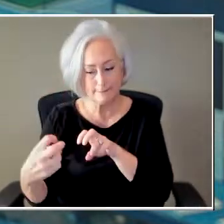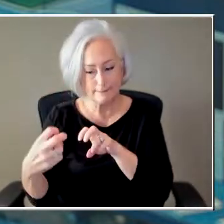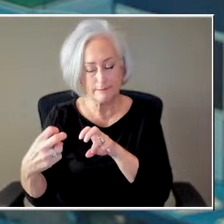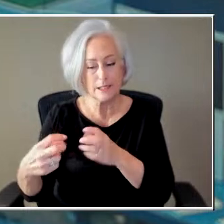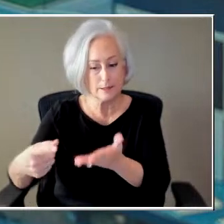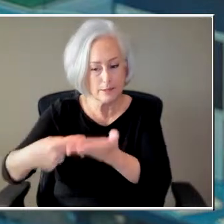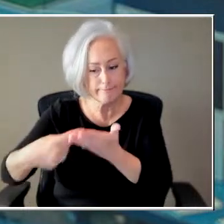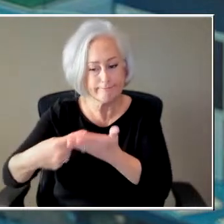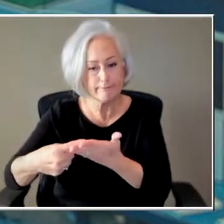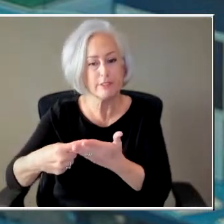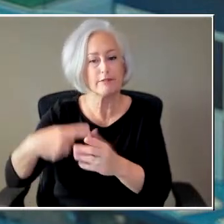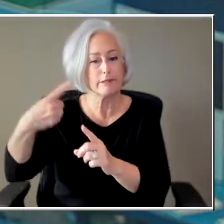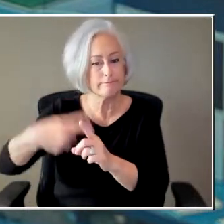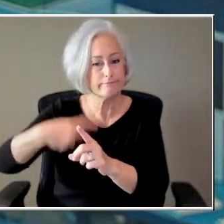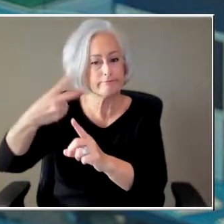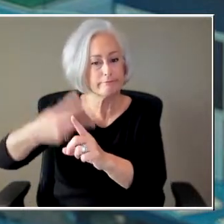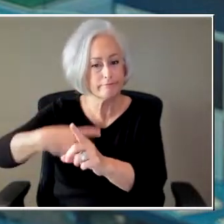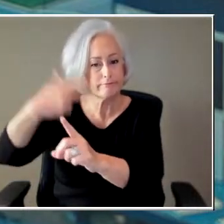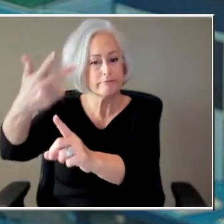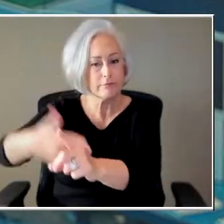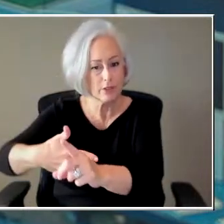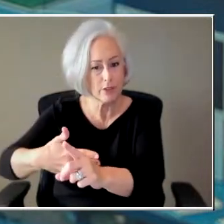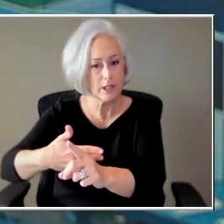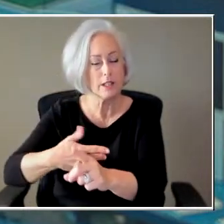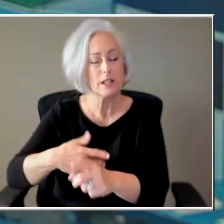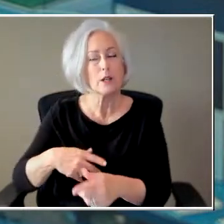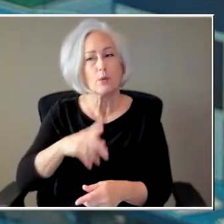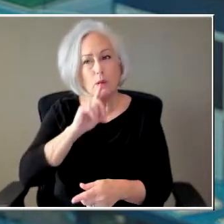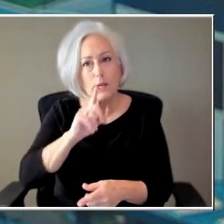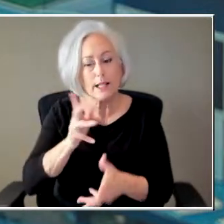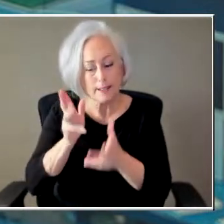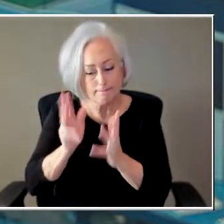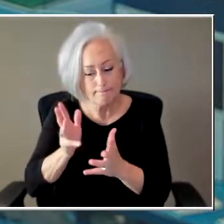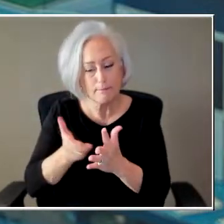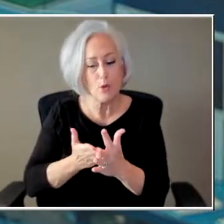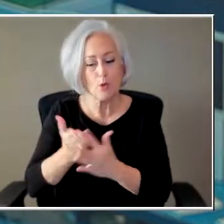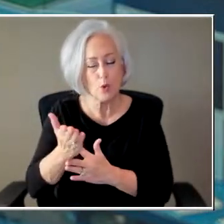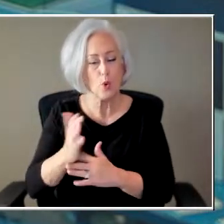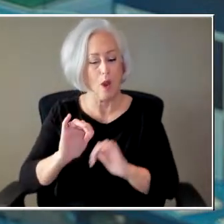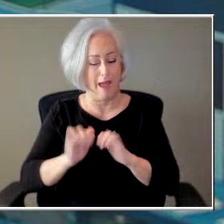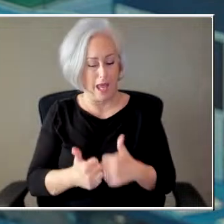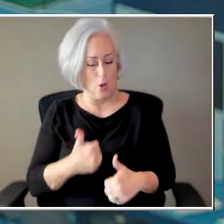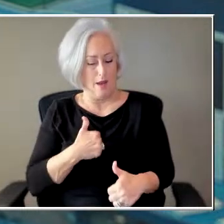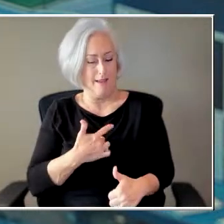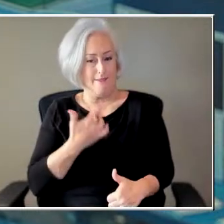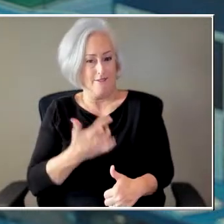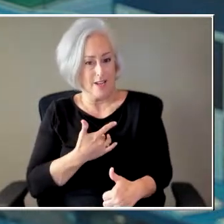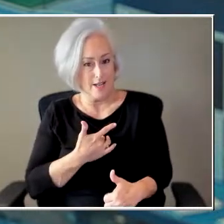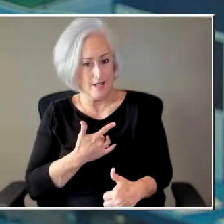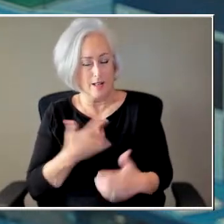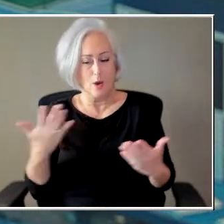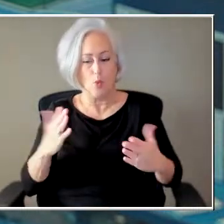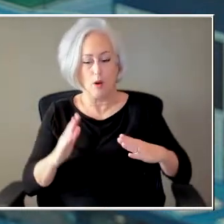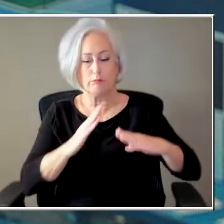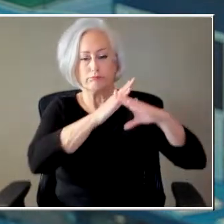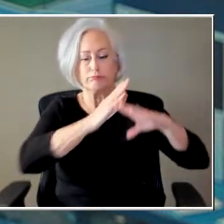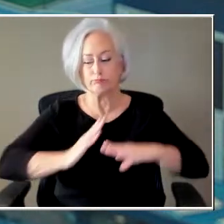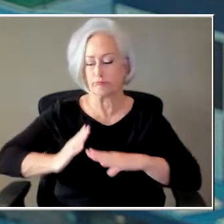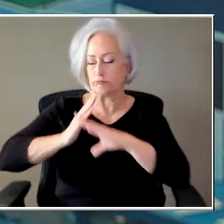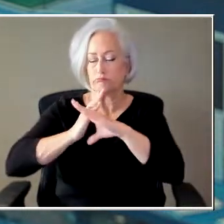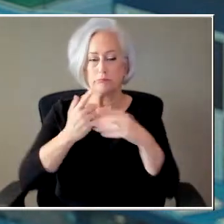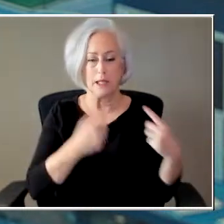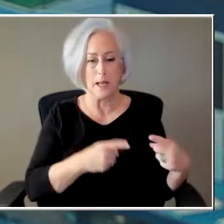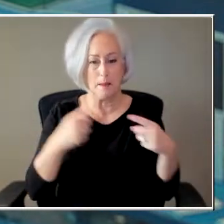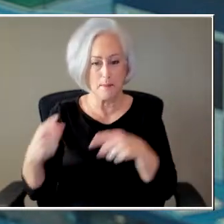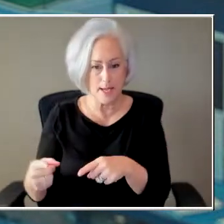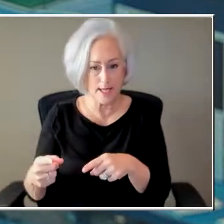and we just really talked through how I was feeling, the obstacles, and just kind of giving me that